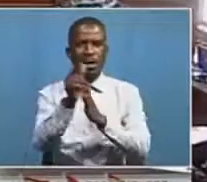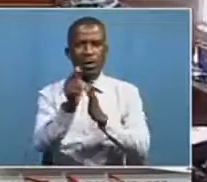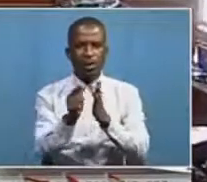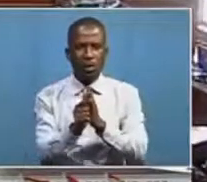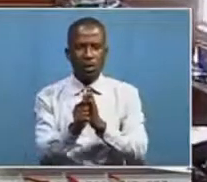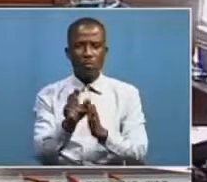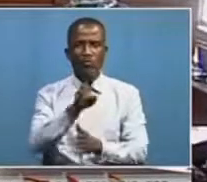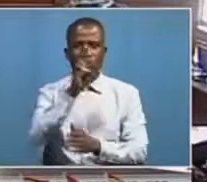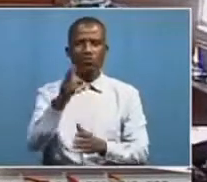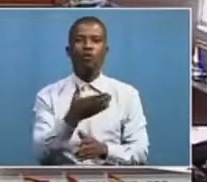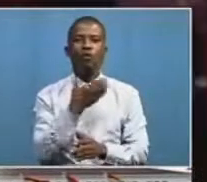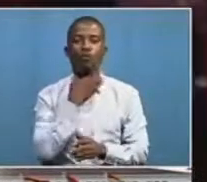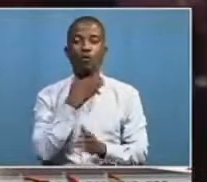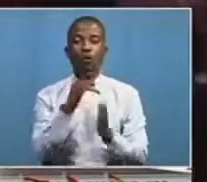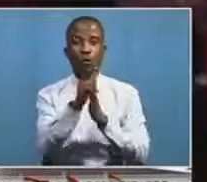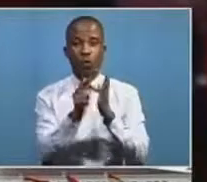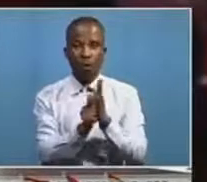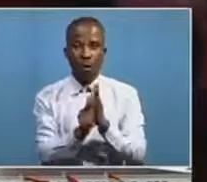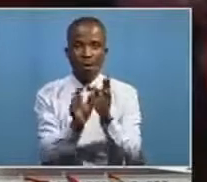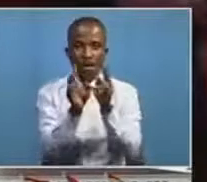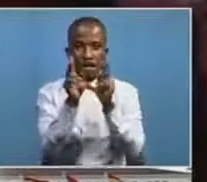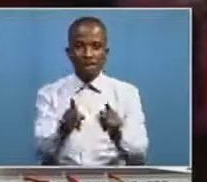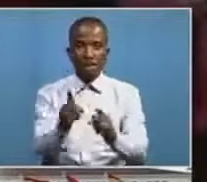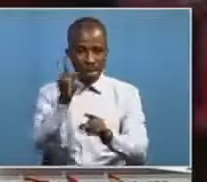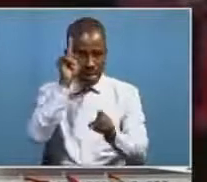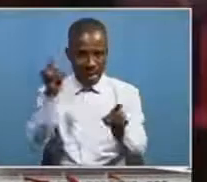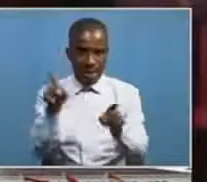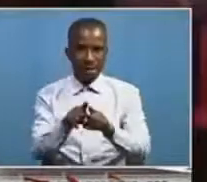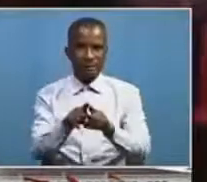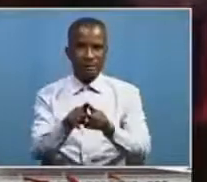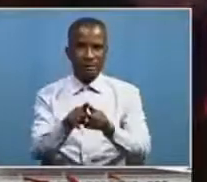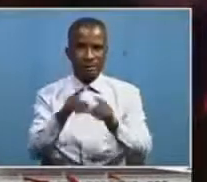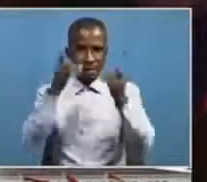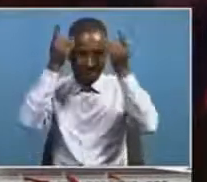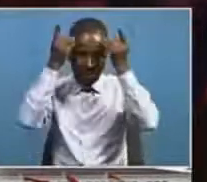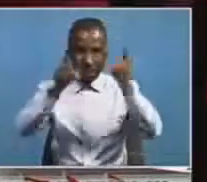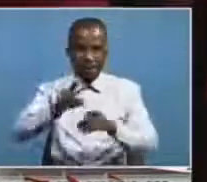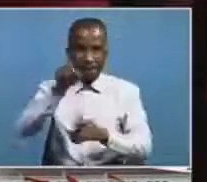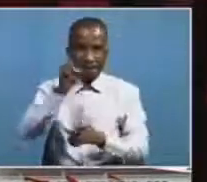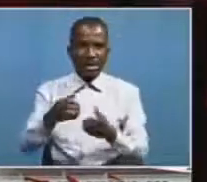by law. And persons aggrieved by the exercise of such acts and decisions